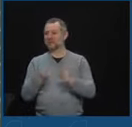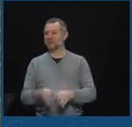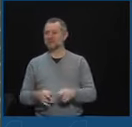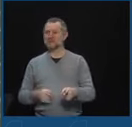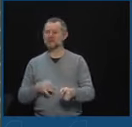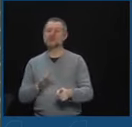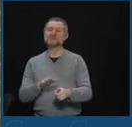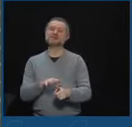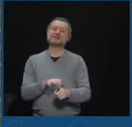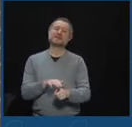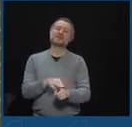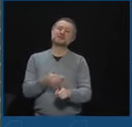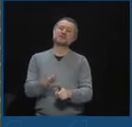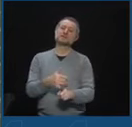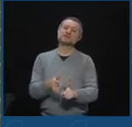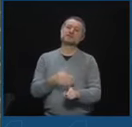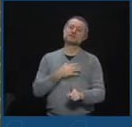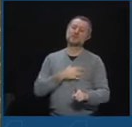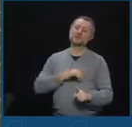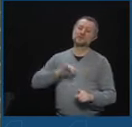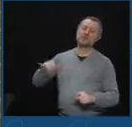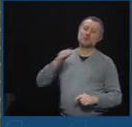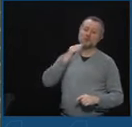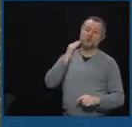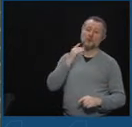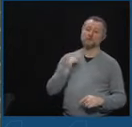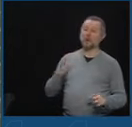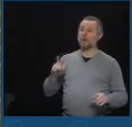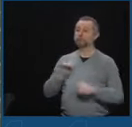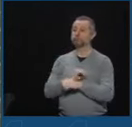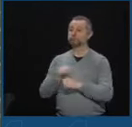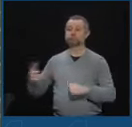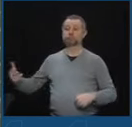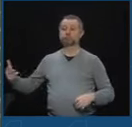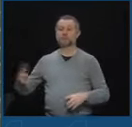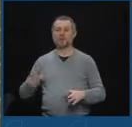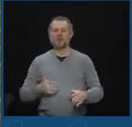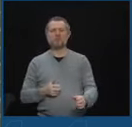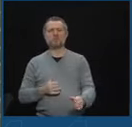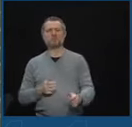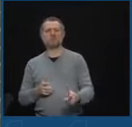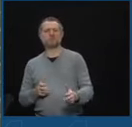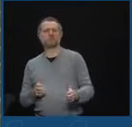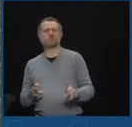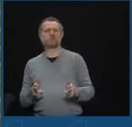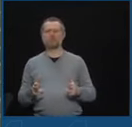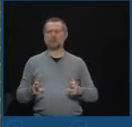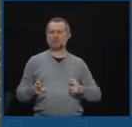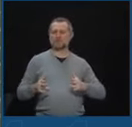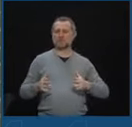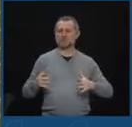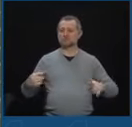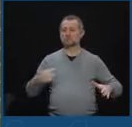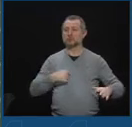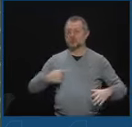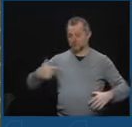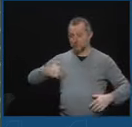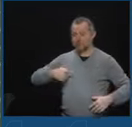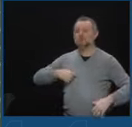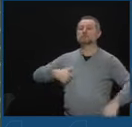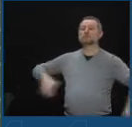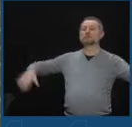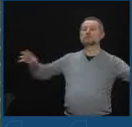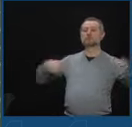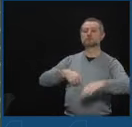and going in the house, a vehicle pulled up and they let off 8 shots, and I was the individual shot that day while doing this